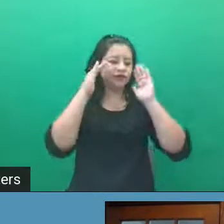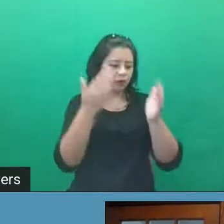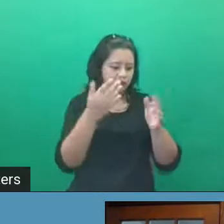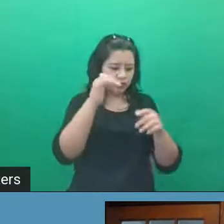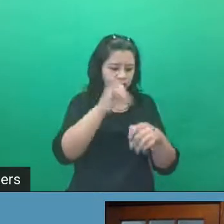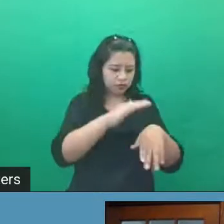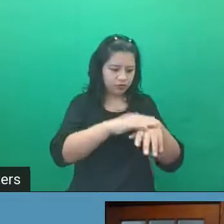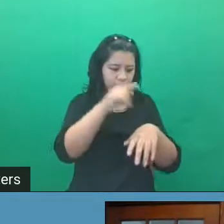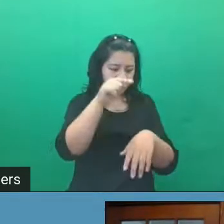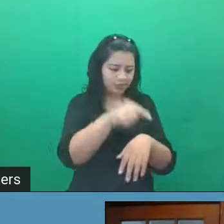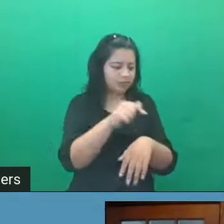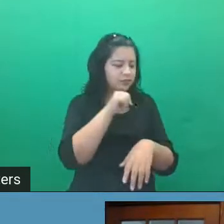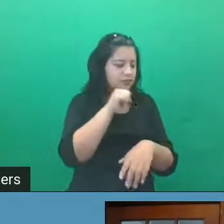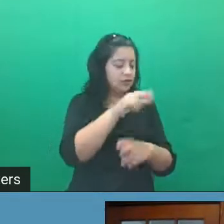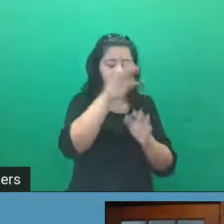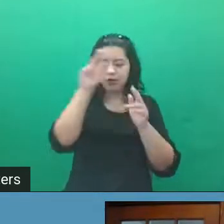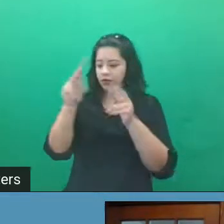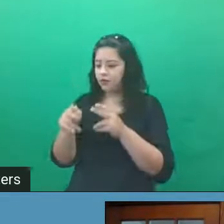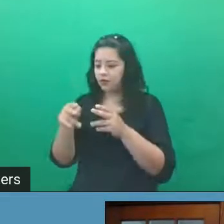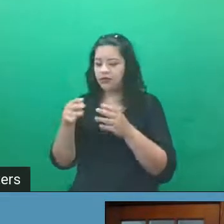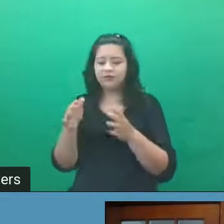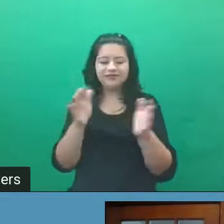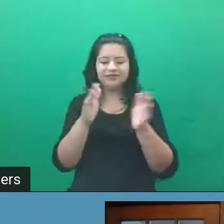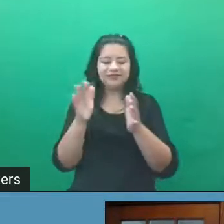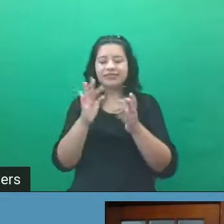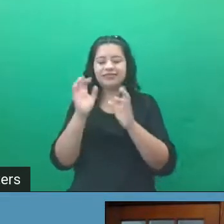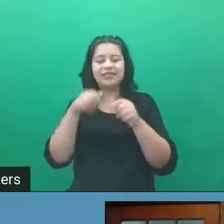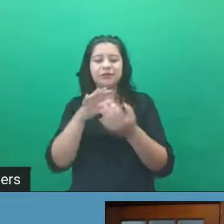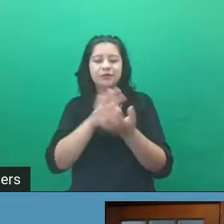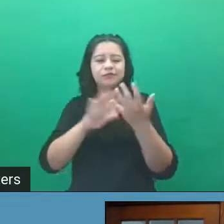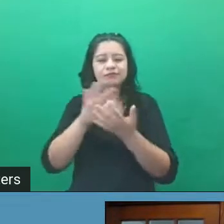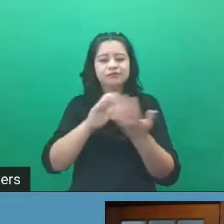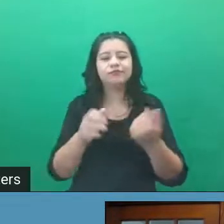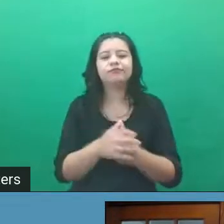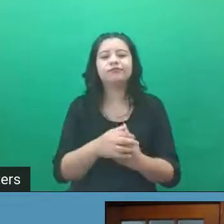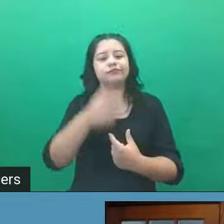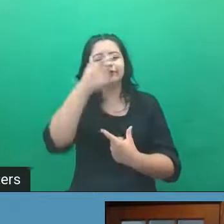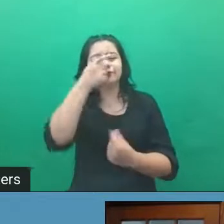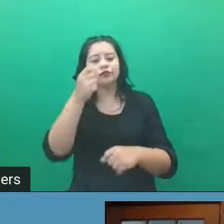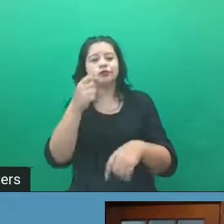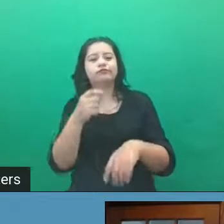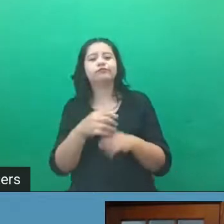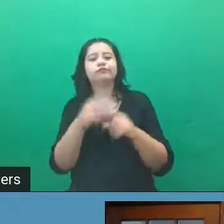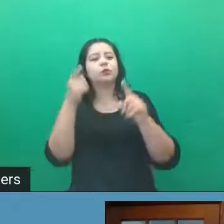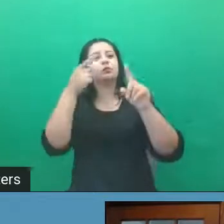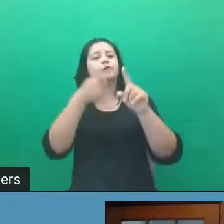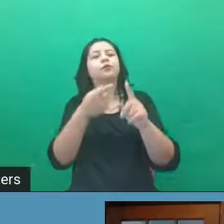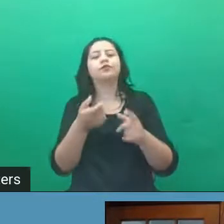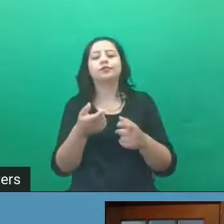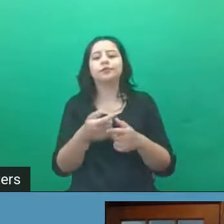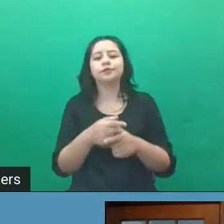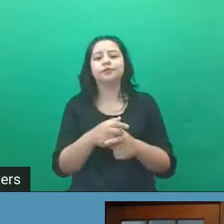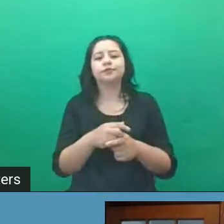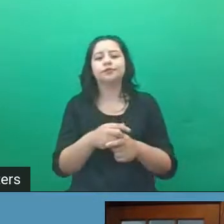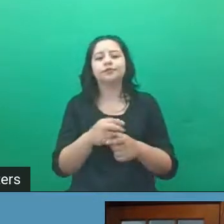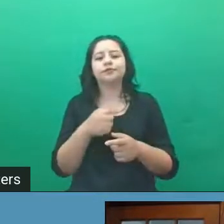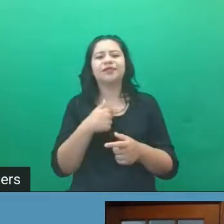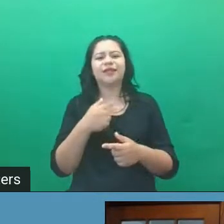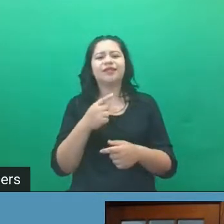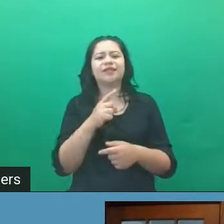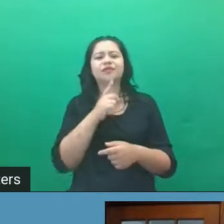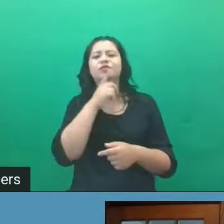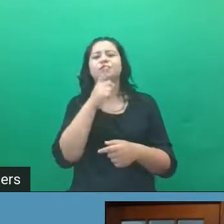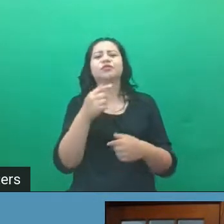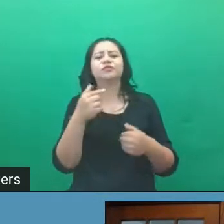attention on the streaming and not on the live. So yeah, I think we're at an interesting point now that I think we are truly headed